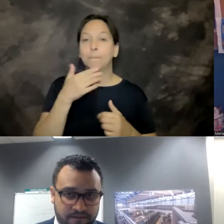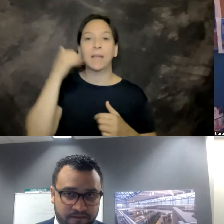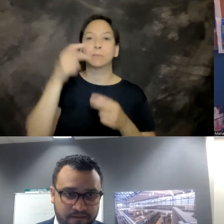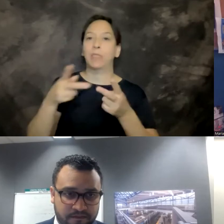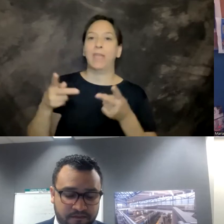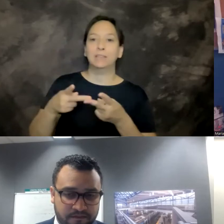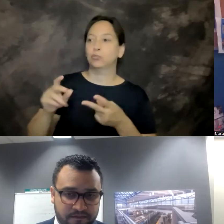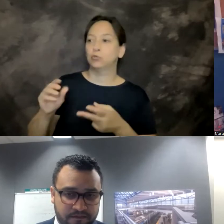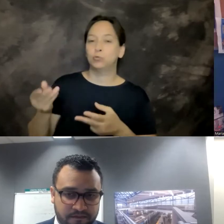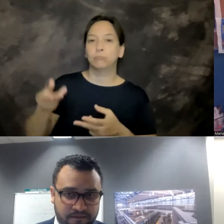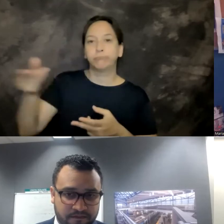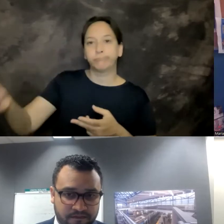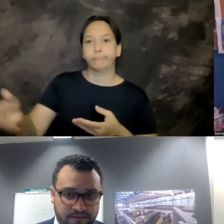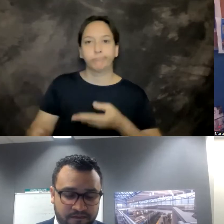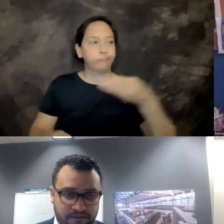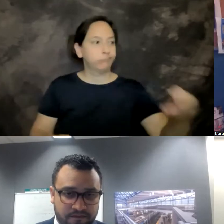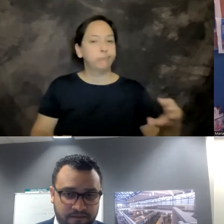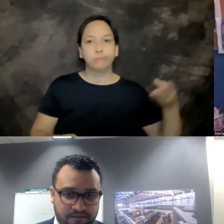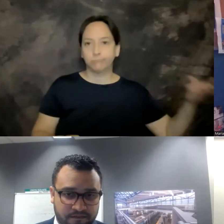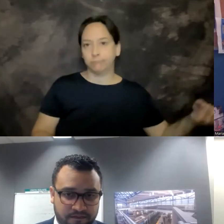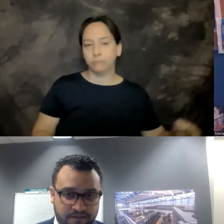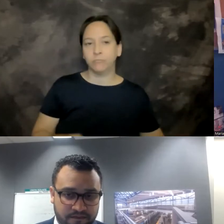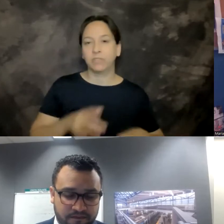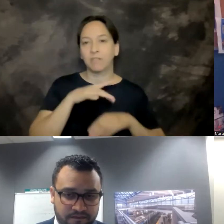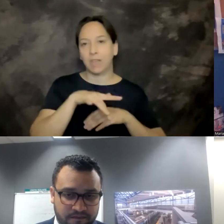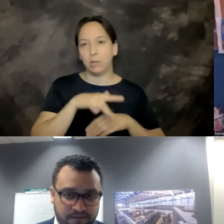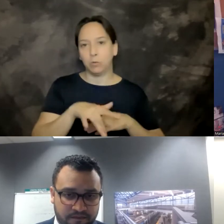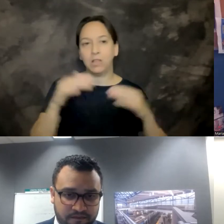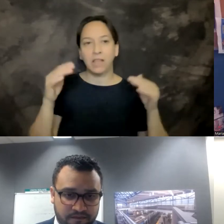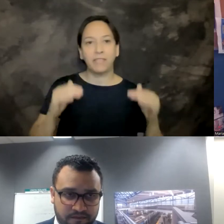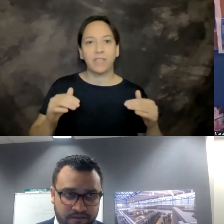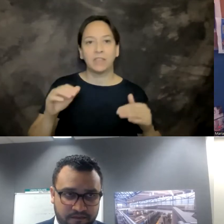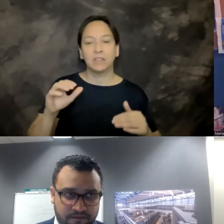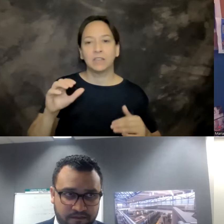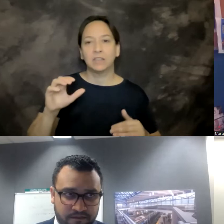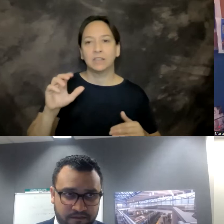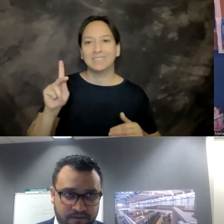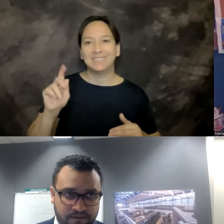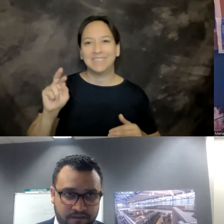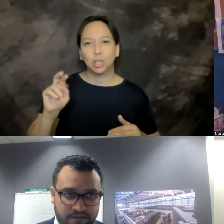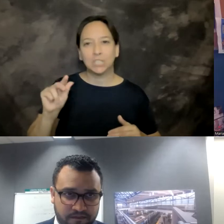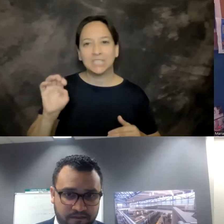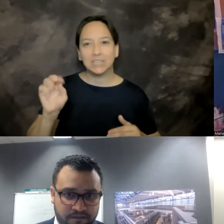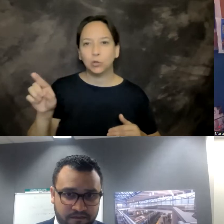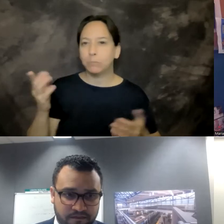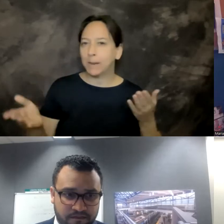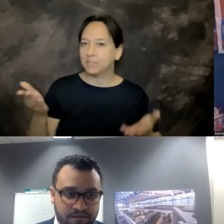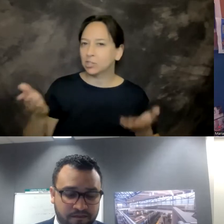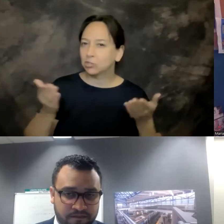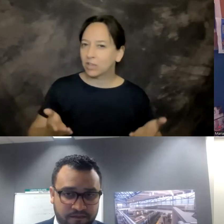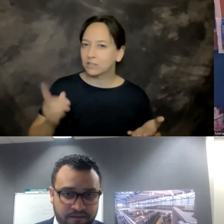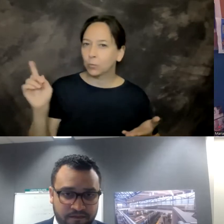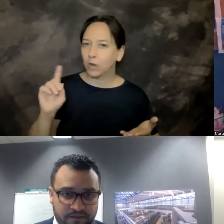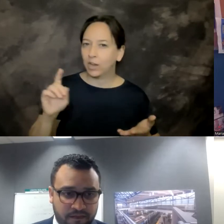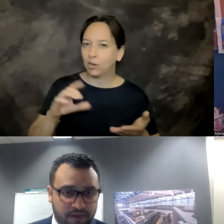those cards to as well. And then Christy, I think there's a few other spots that you might have suggested or might have said that we're going to have Charlie